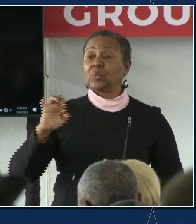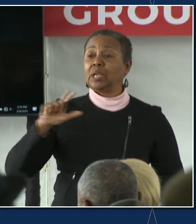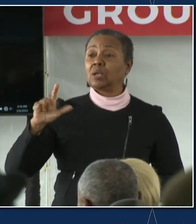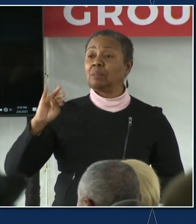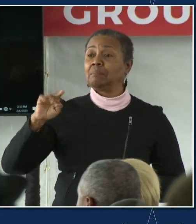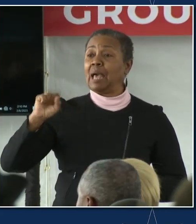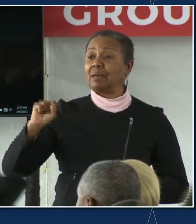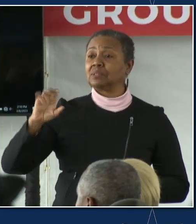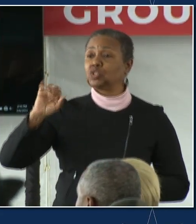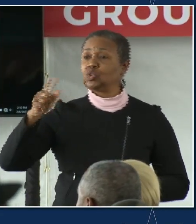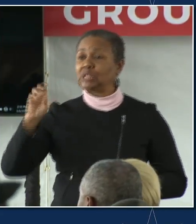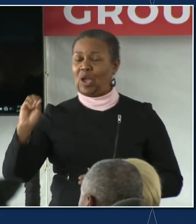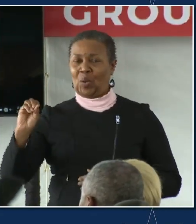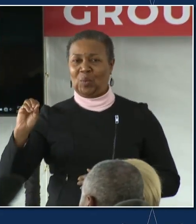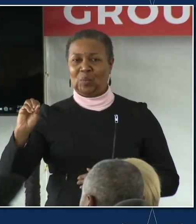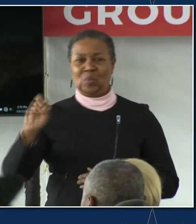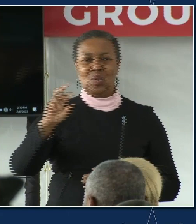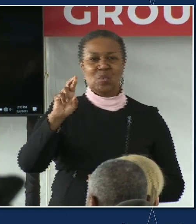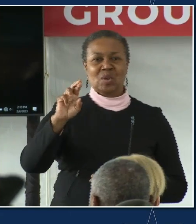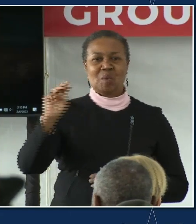Mile Studios.